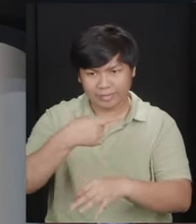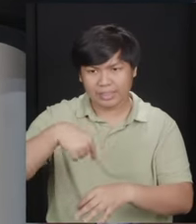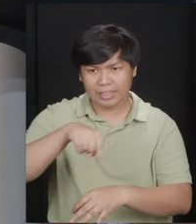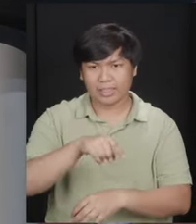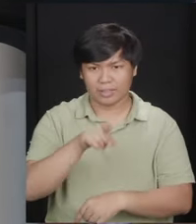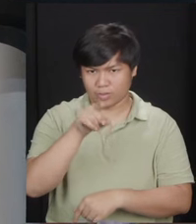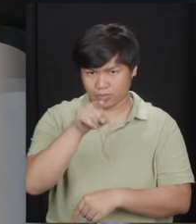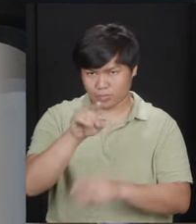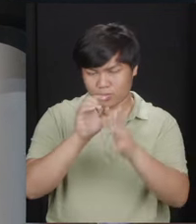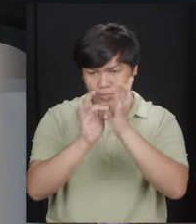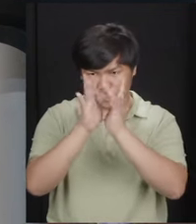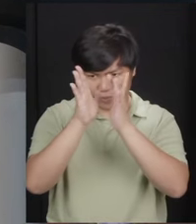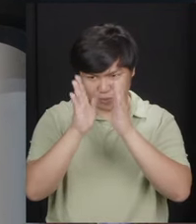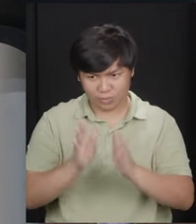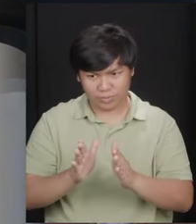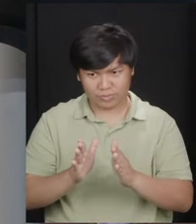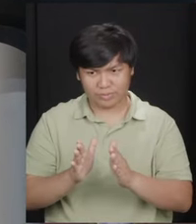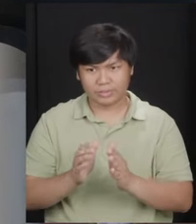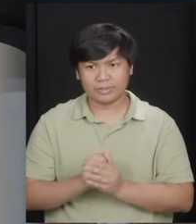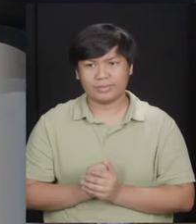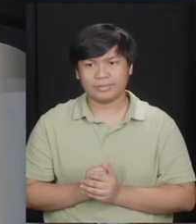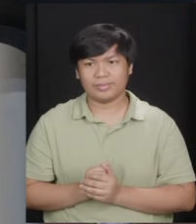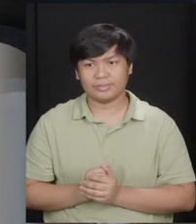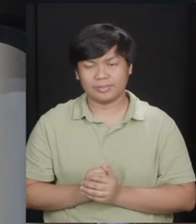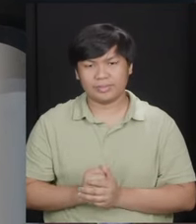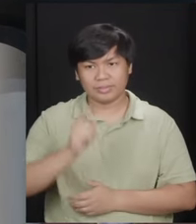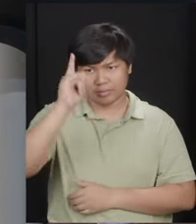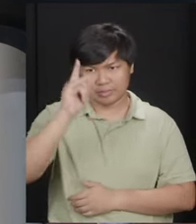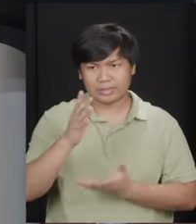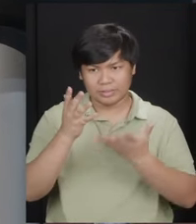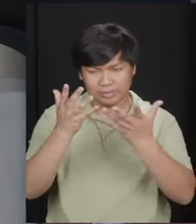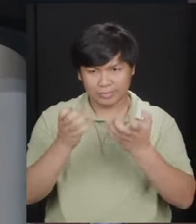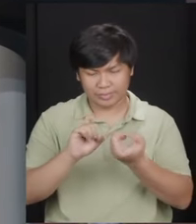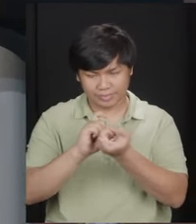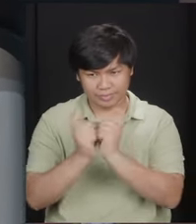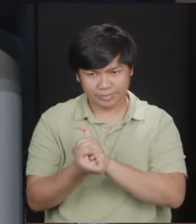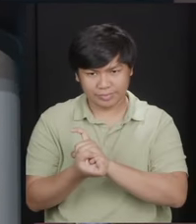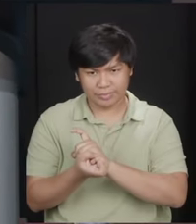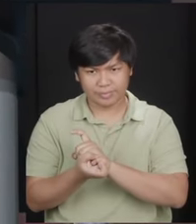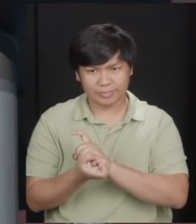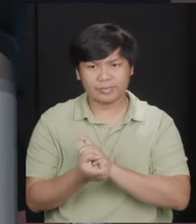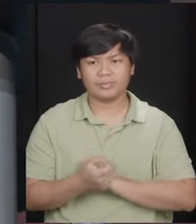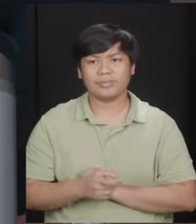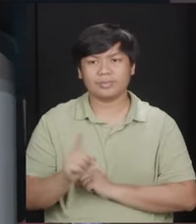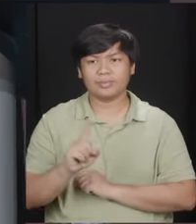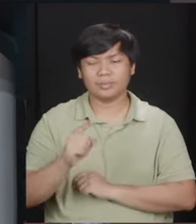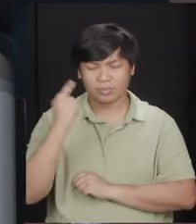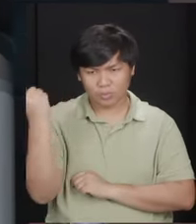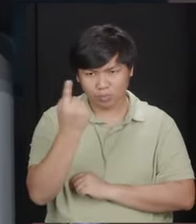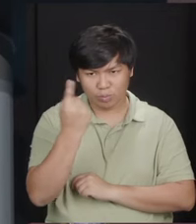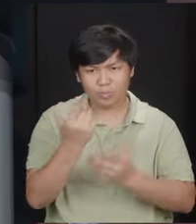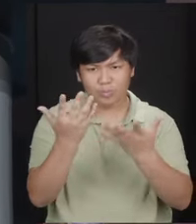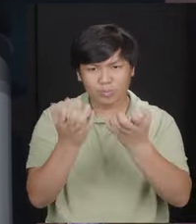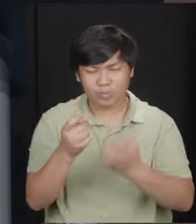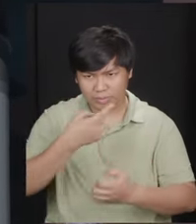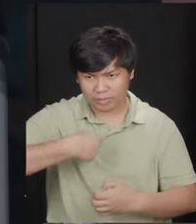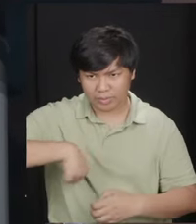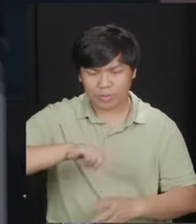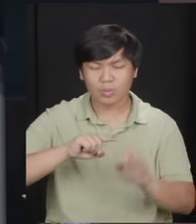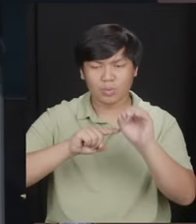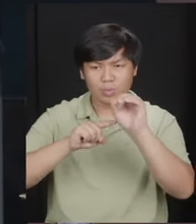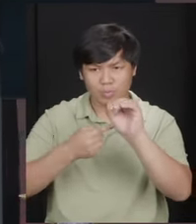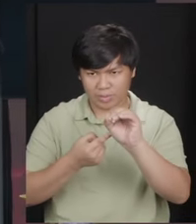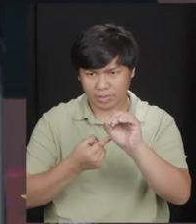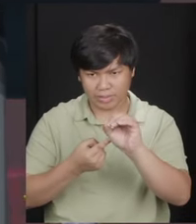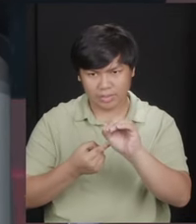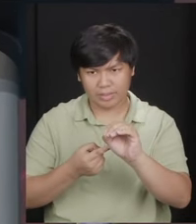Christian, this is what God wants us to become. This is what He always wanted us originally to